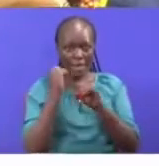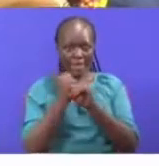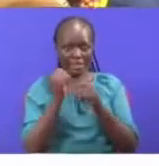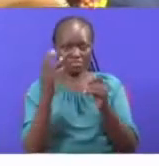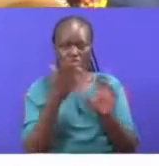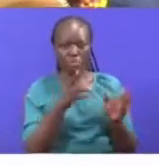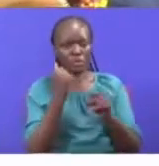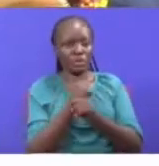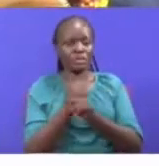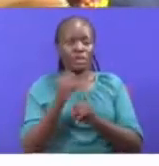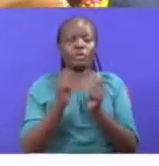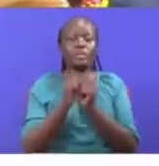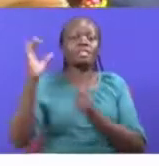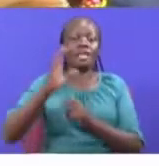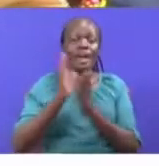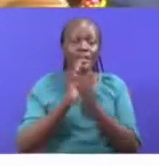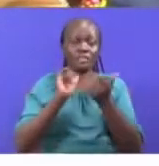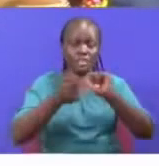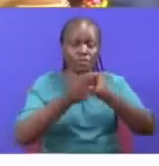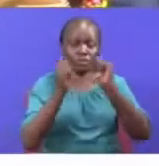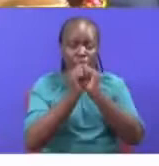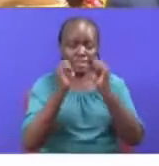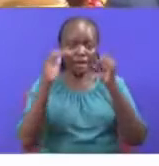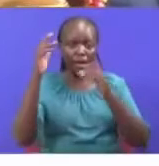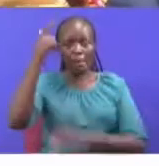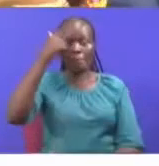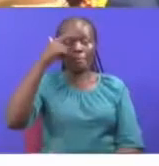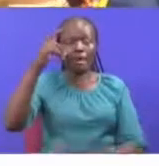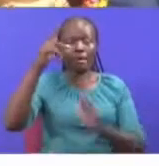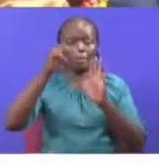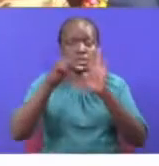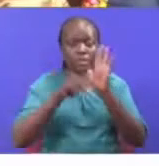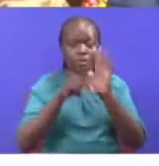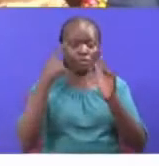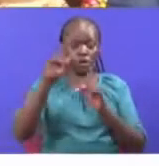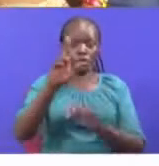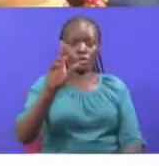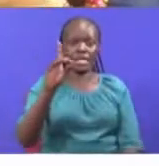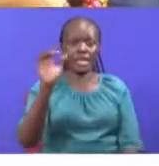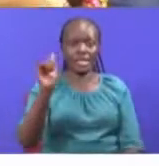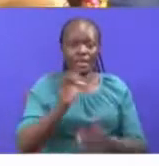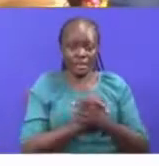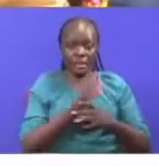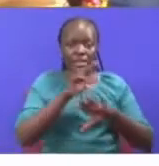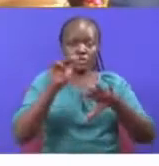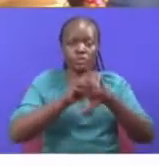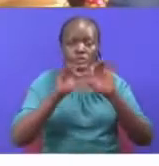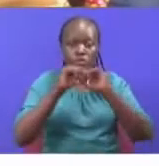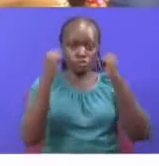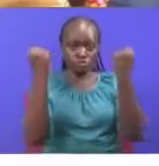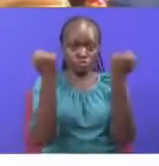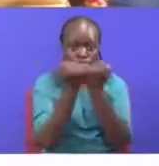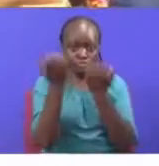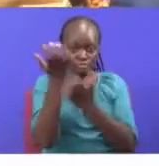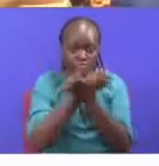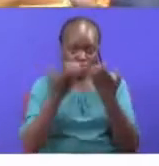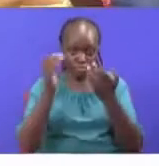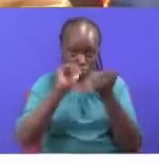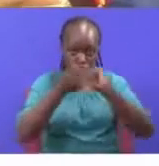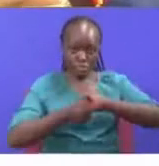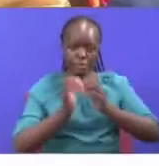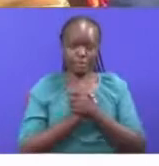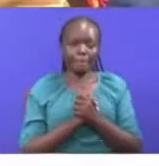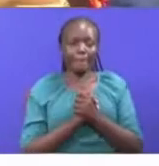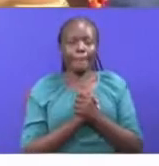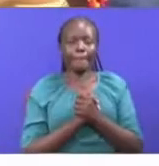and conforms with the core principles of the UDA National Socio-Economic Transformation